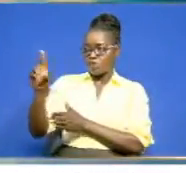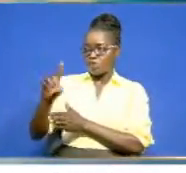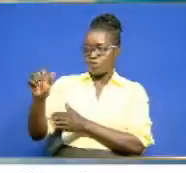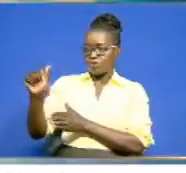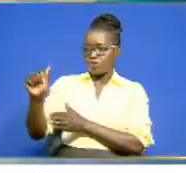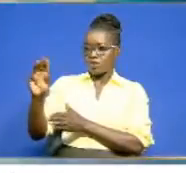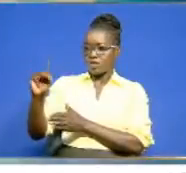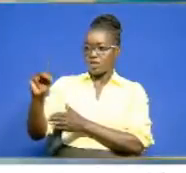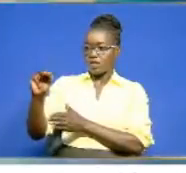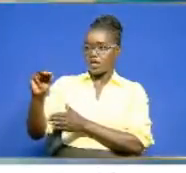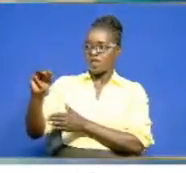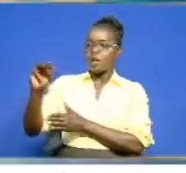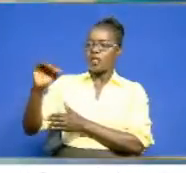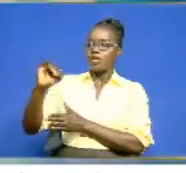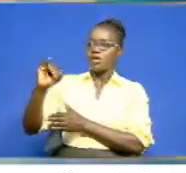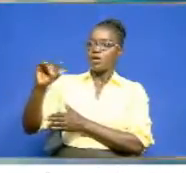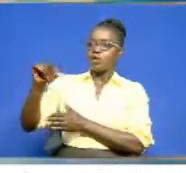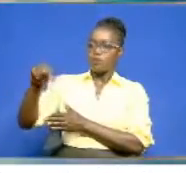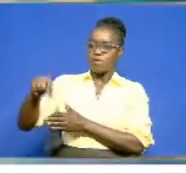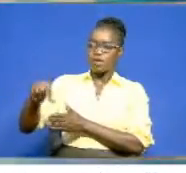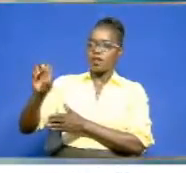to leave the qualifier.